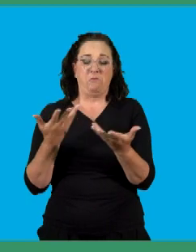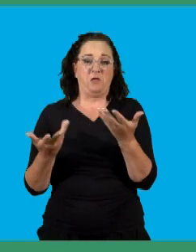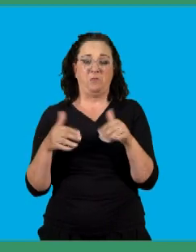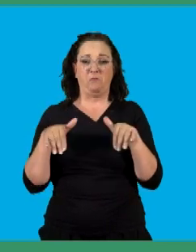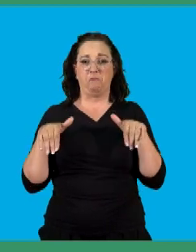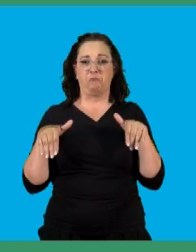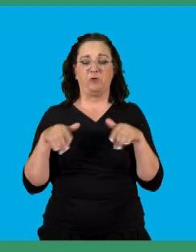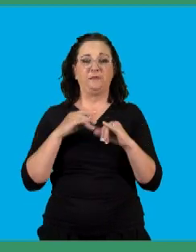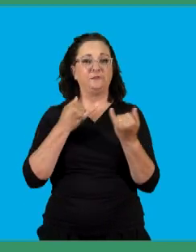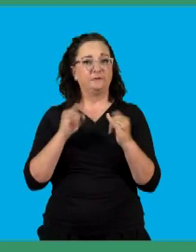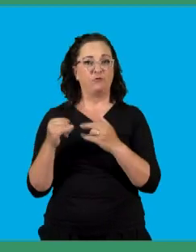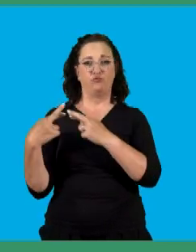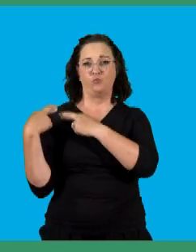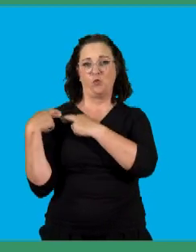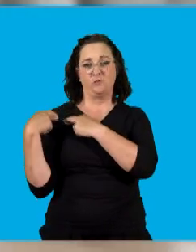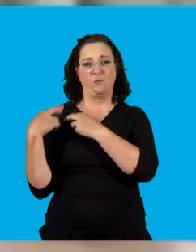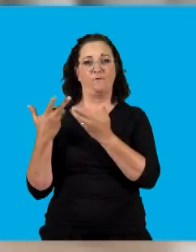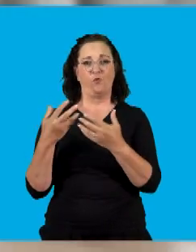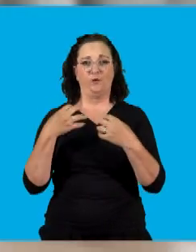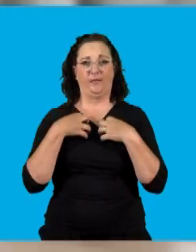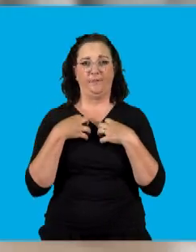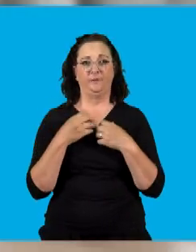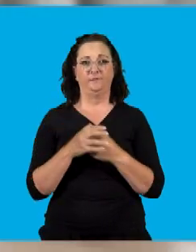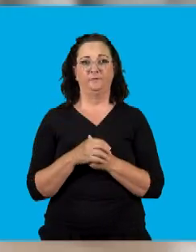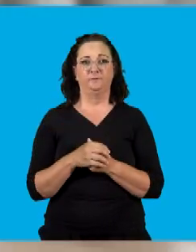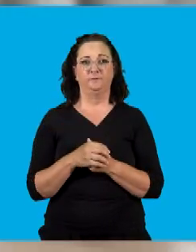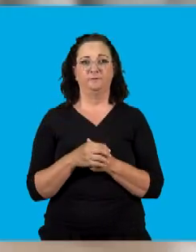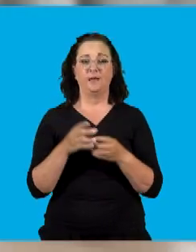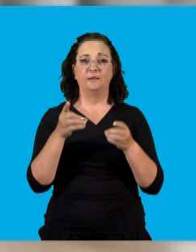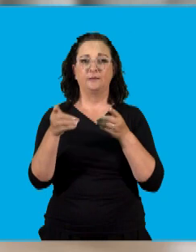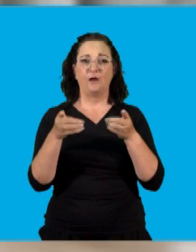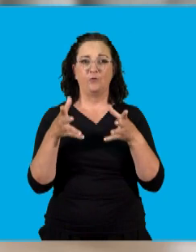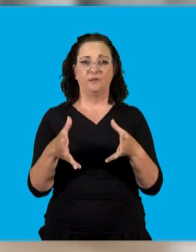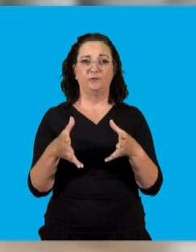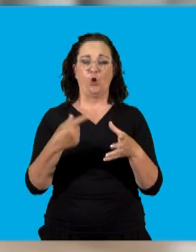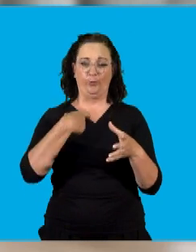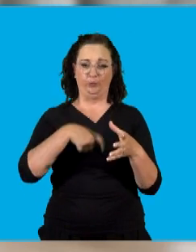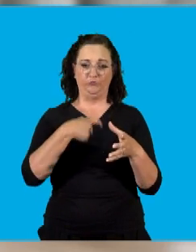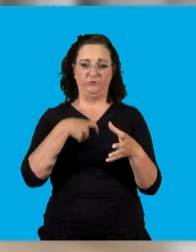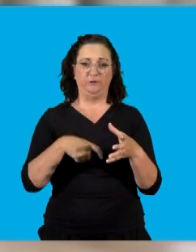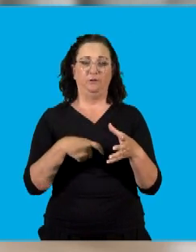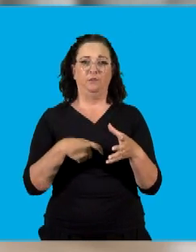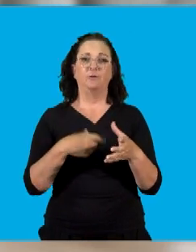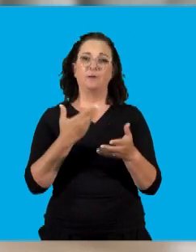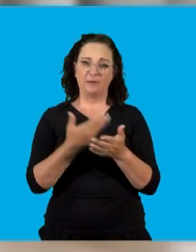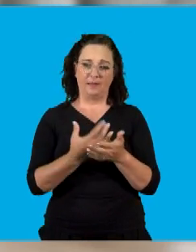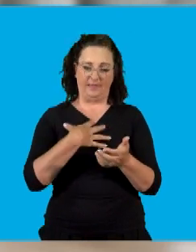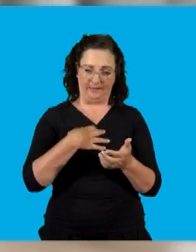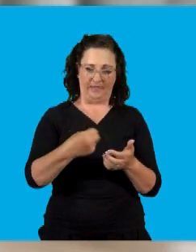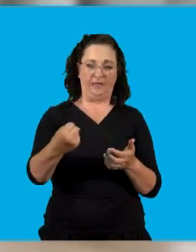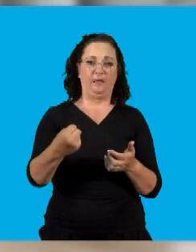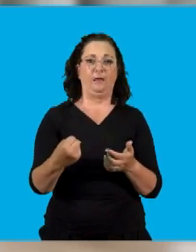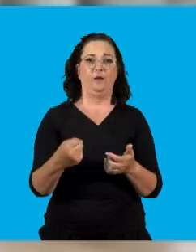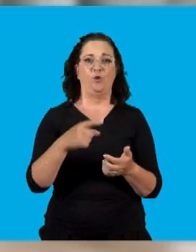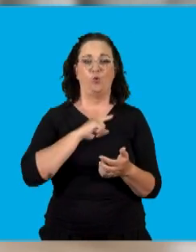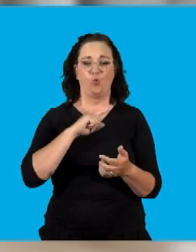active in office. What does it mean? It simply means that the directors' personal assets can be seized to pay for